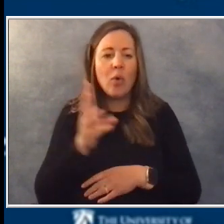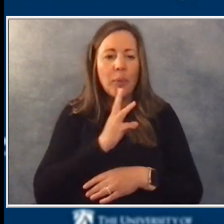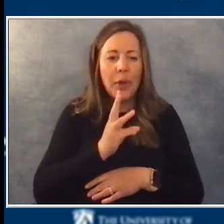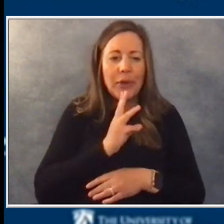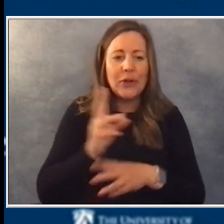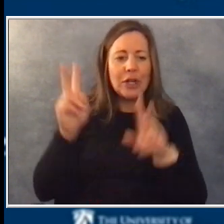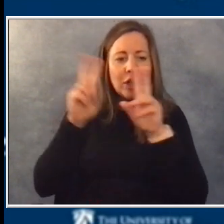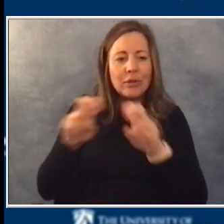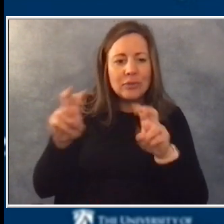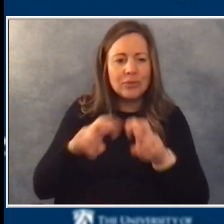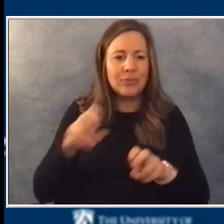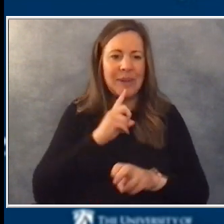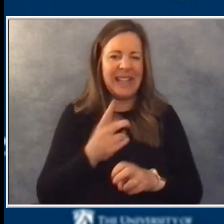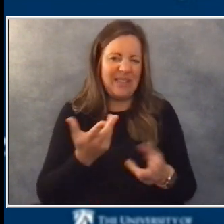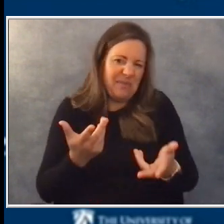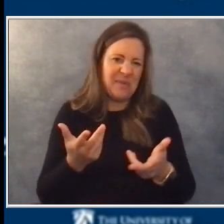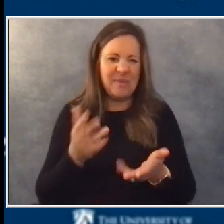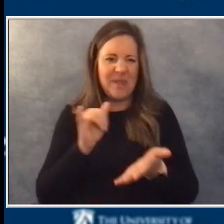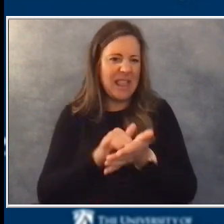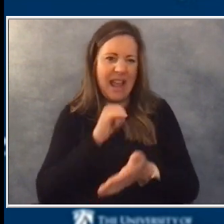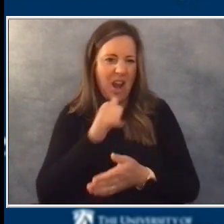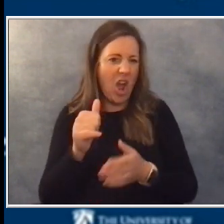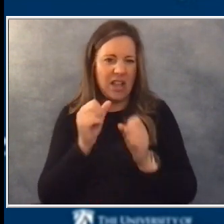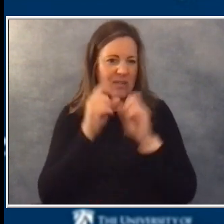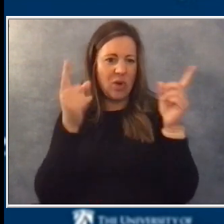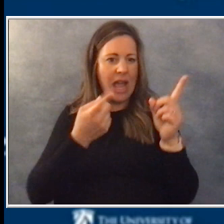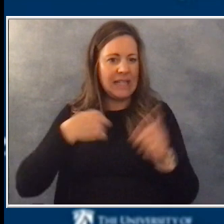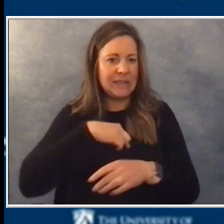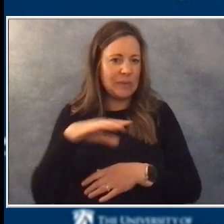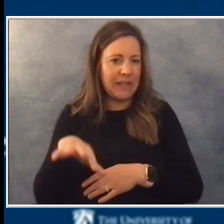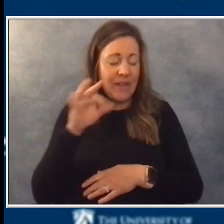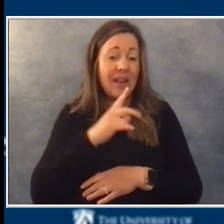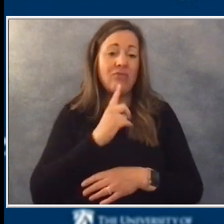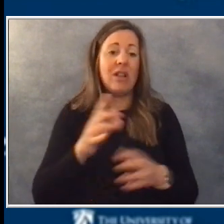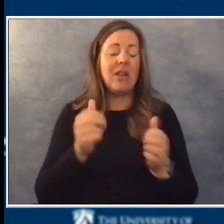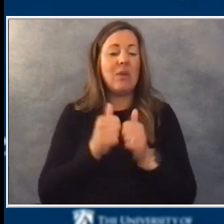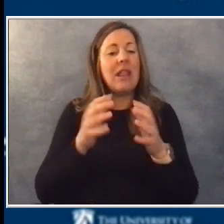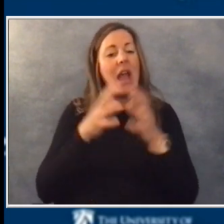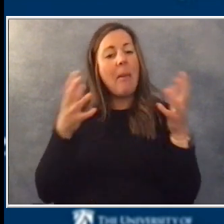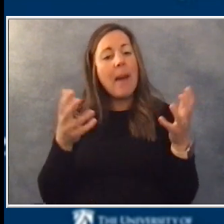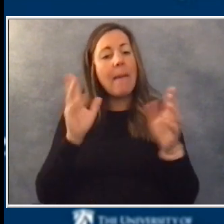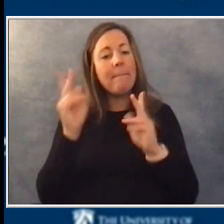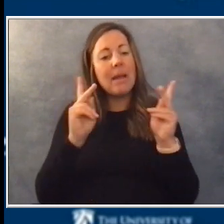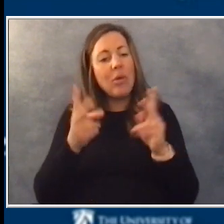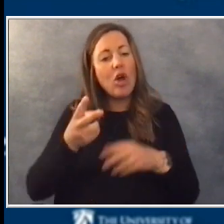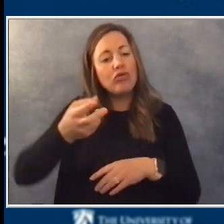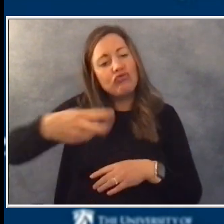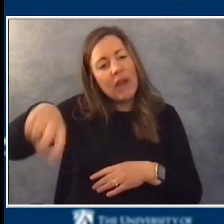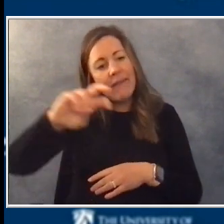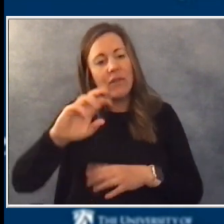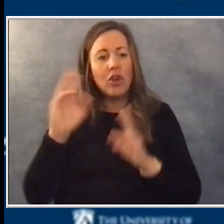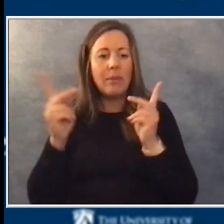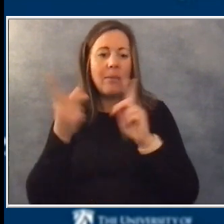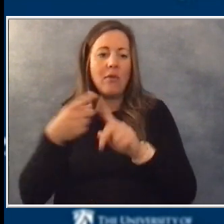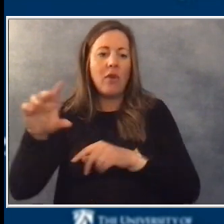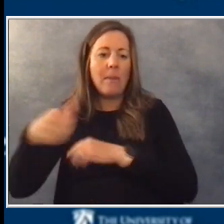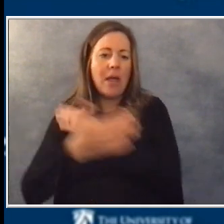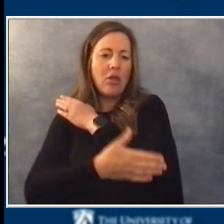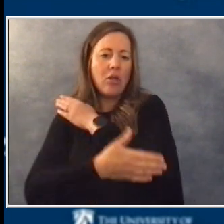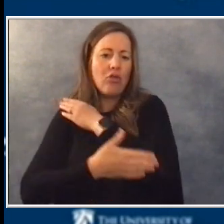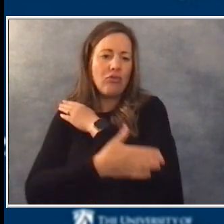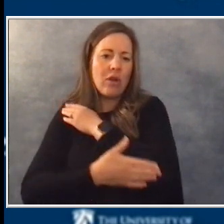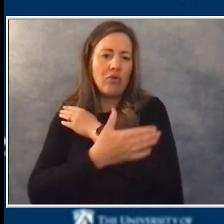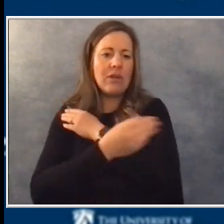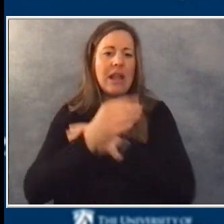necessarily shouldn't be a surprise that we are finding it, given the amount of travel and people coming from other countries and the overall lack of